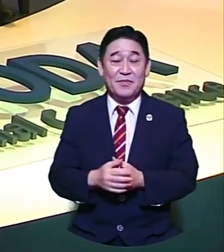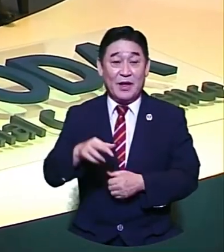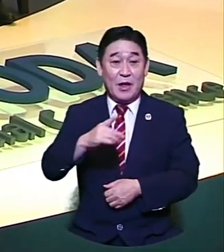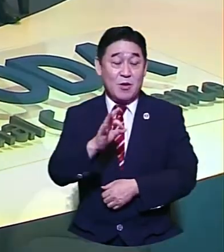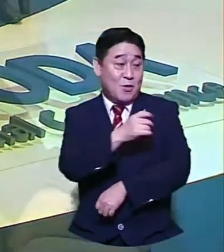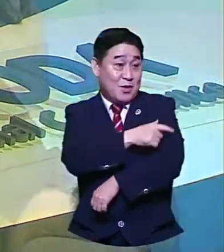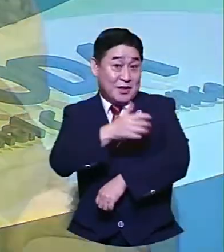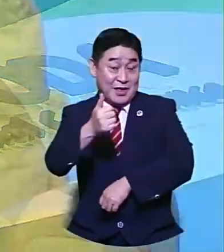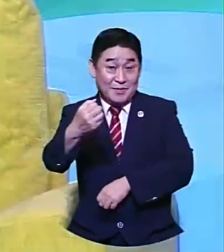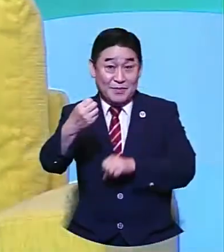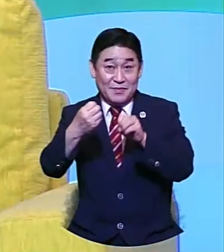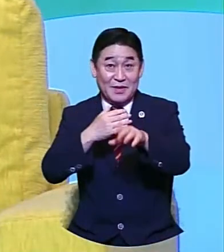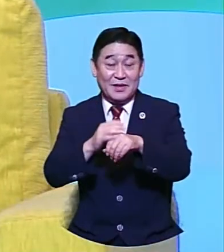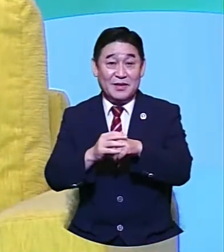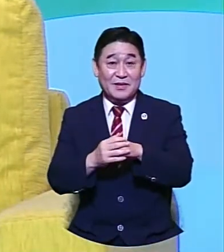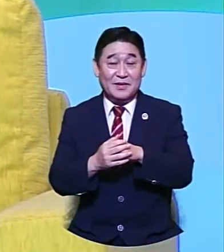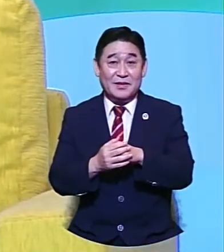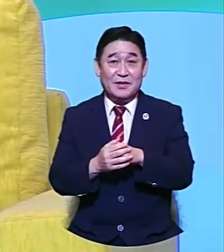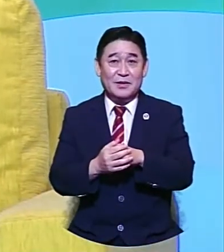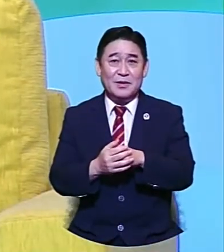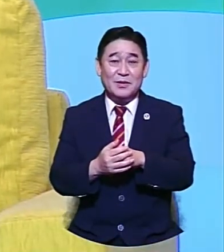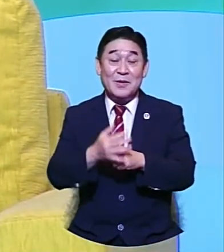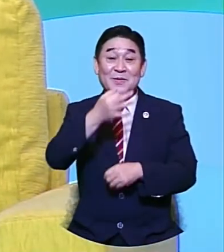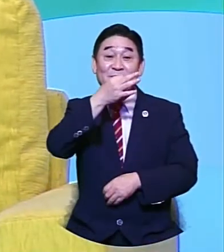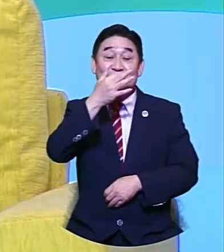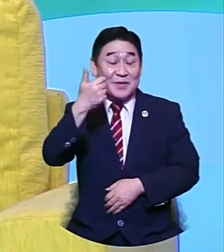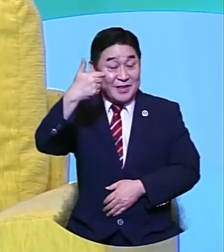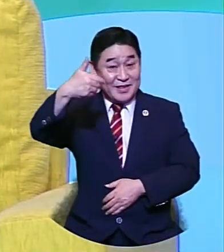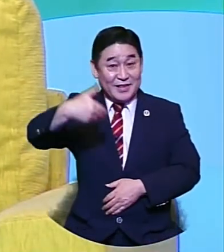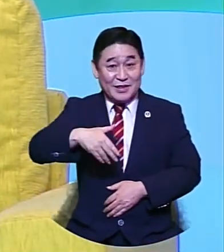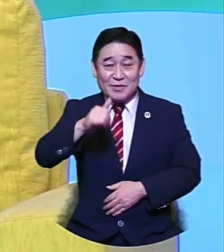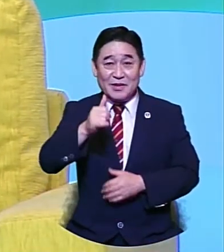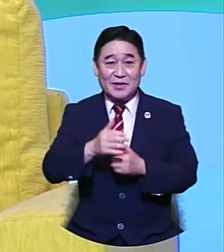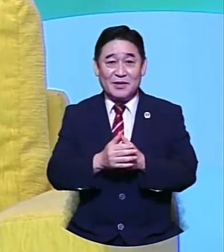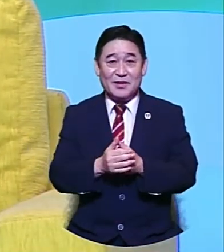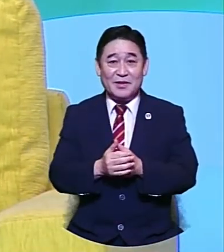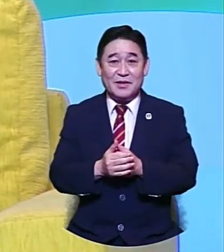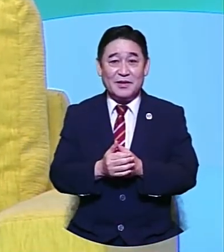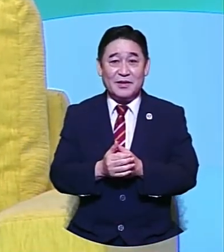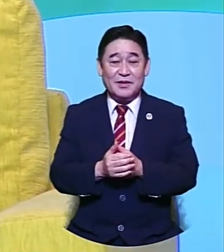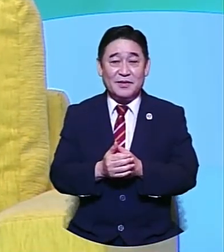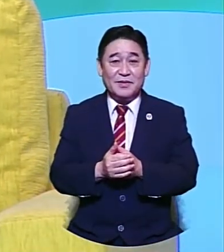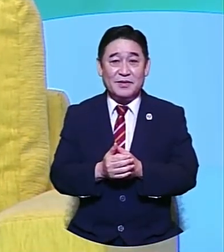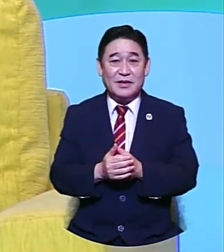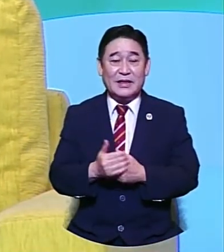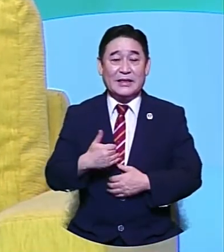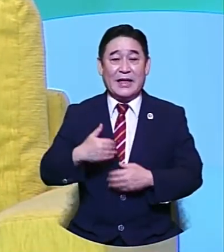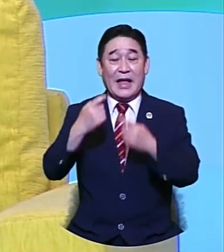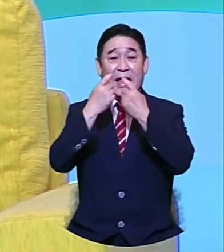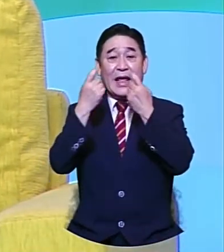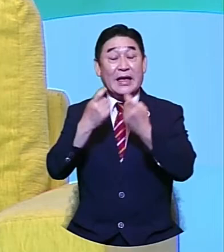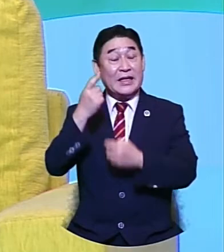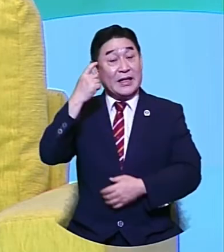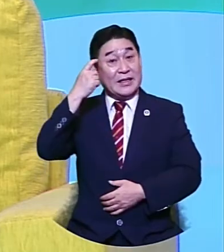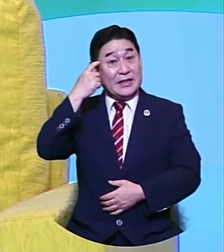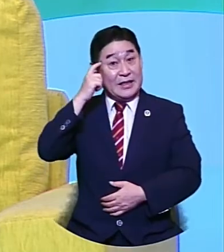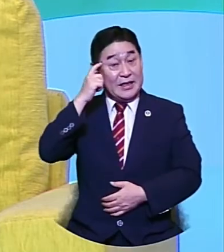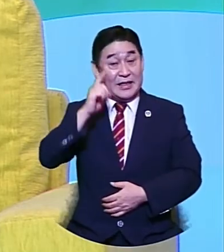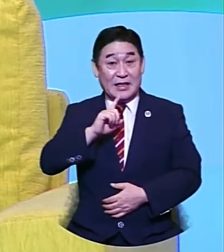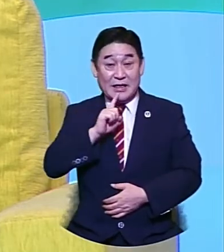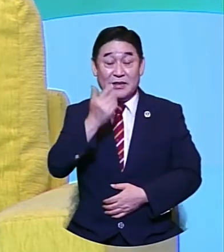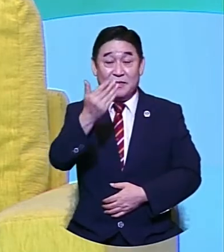Yes, it's a very interesting question. In my personal opinion,